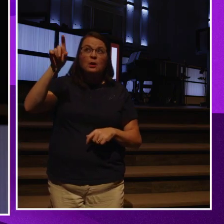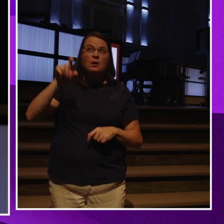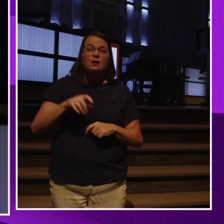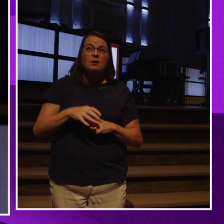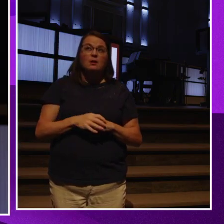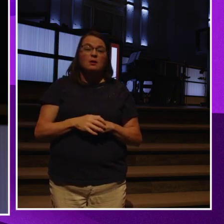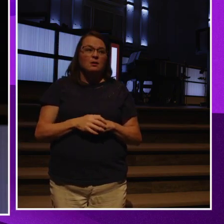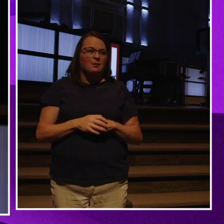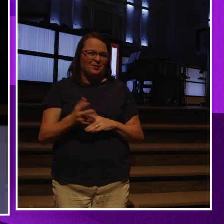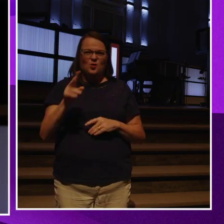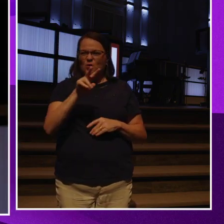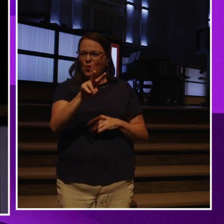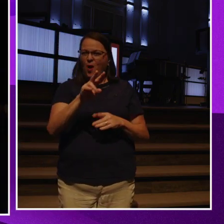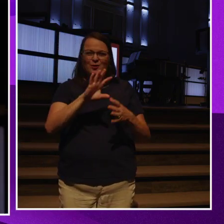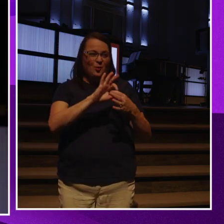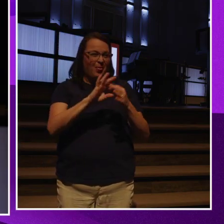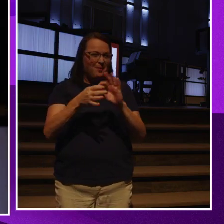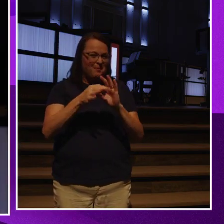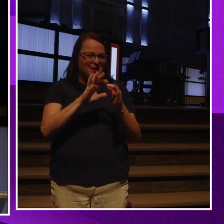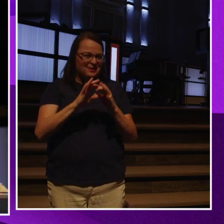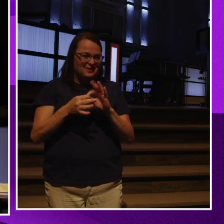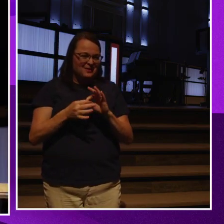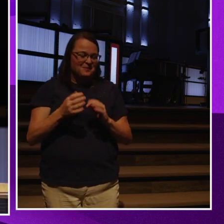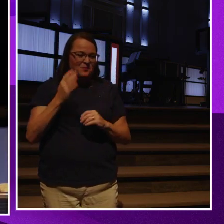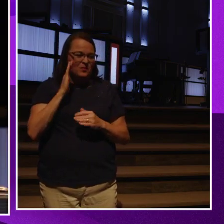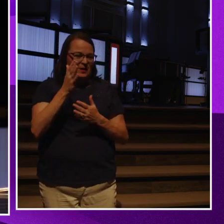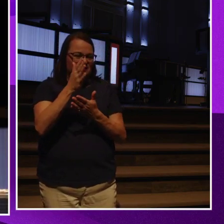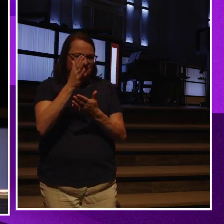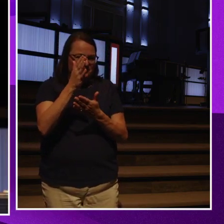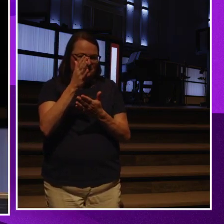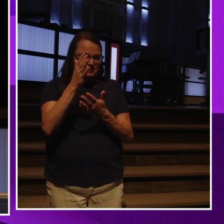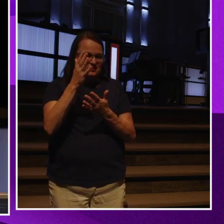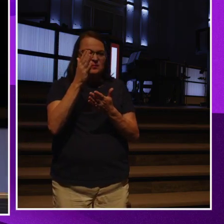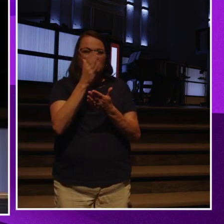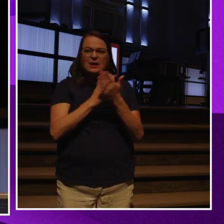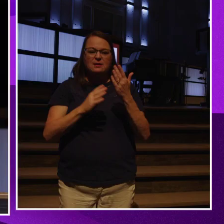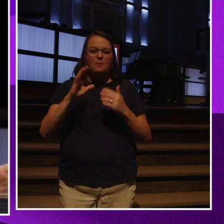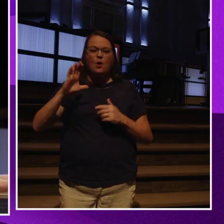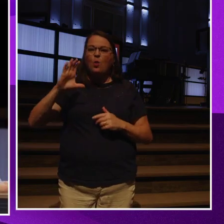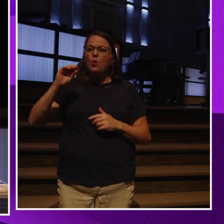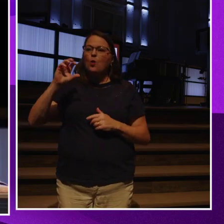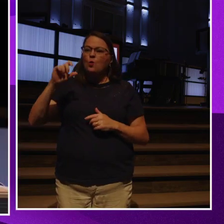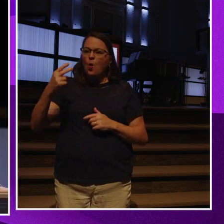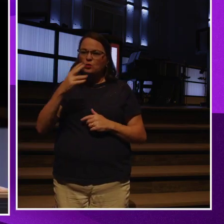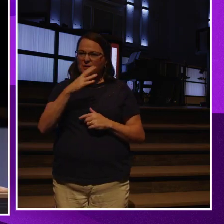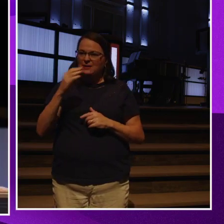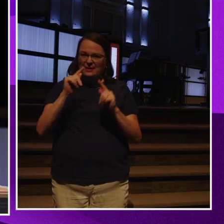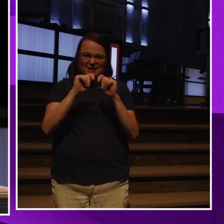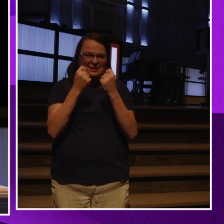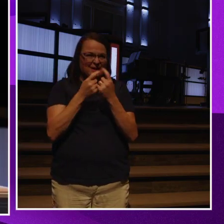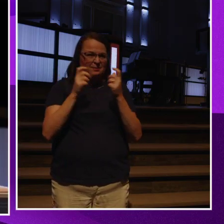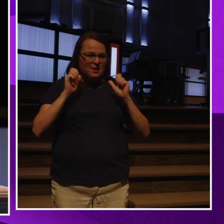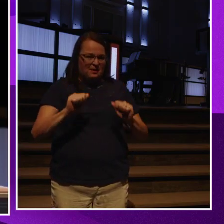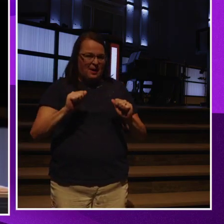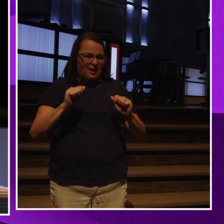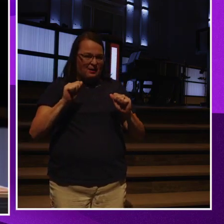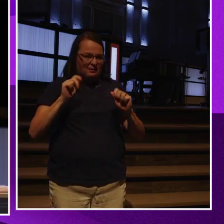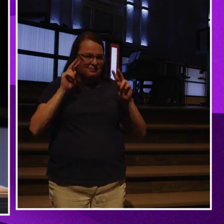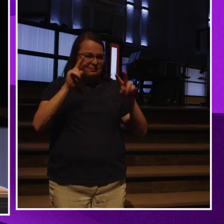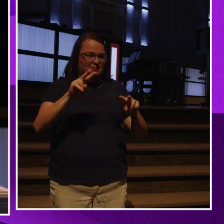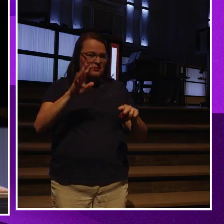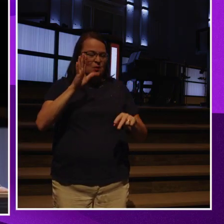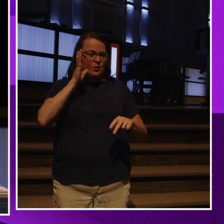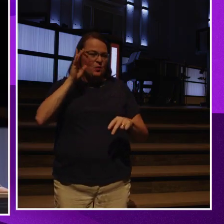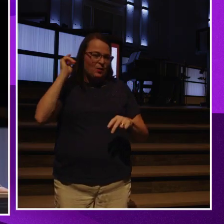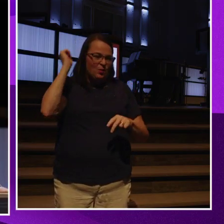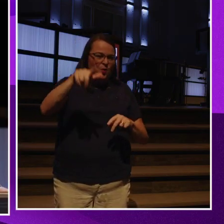If you're watching the Olympics, some of the sports, they allow the coaches or the teams to dispute a call. And they'll, you know, throw a